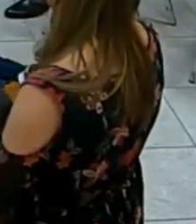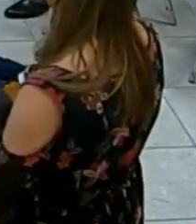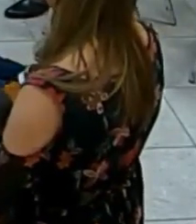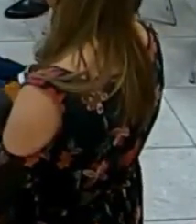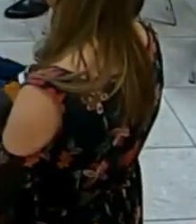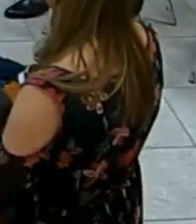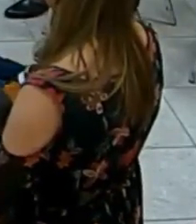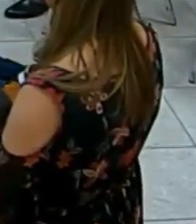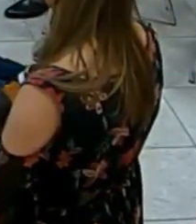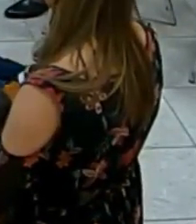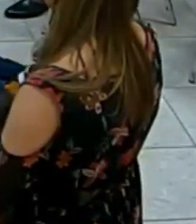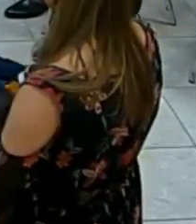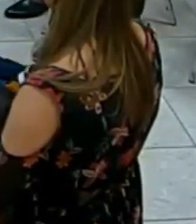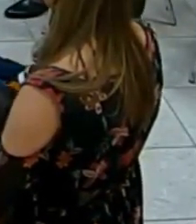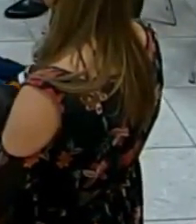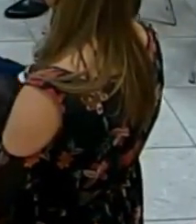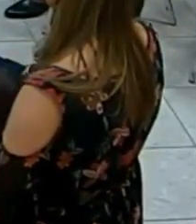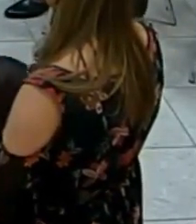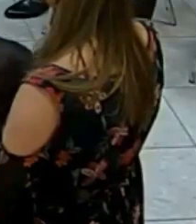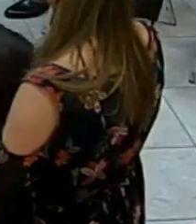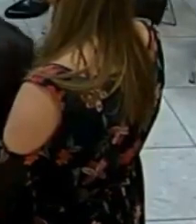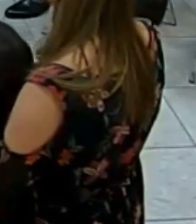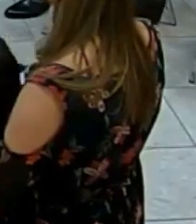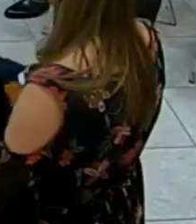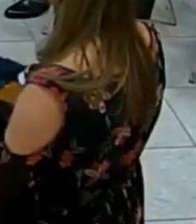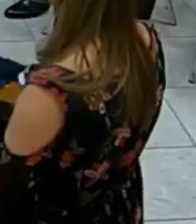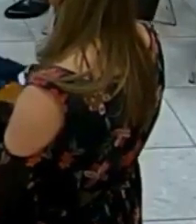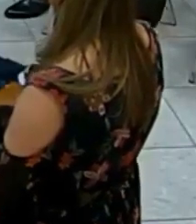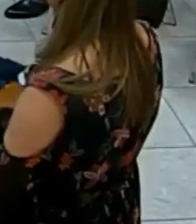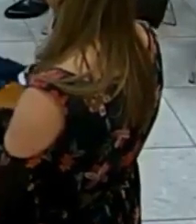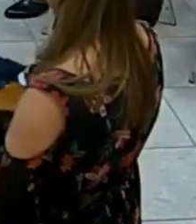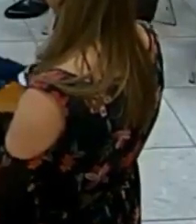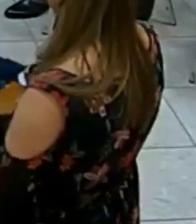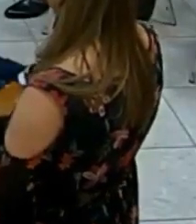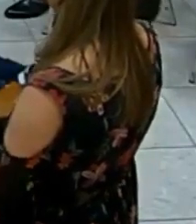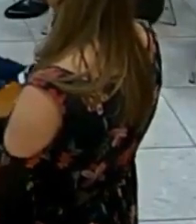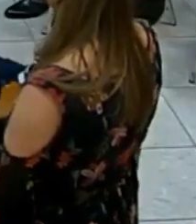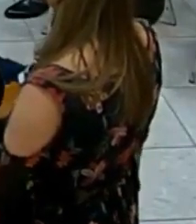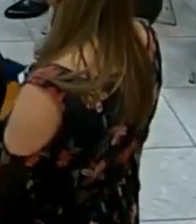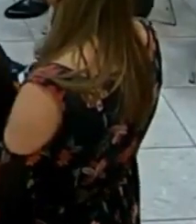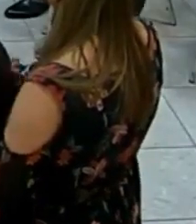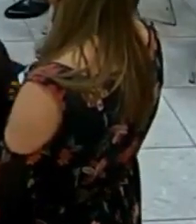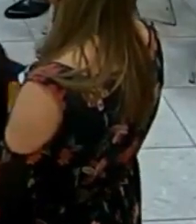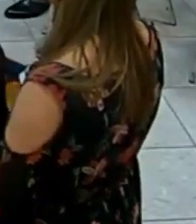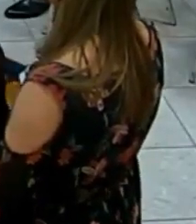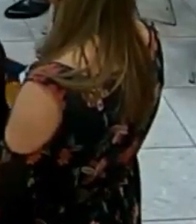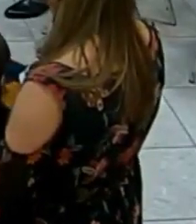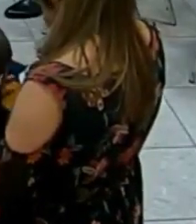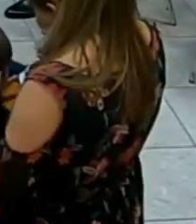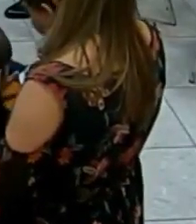are receiving the life of my servants,